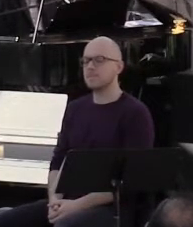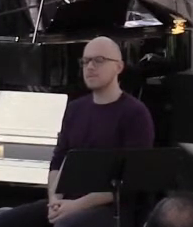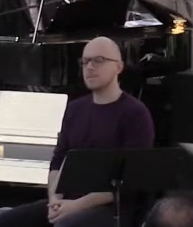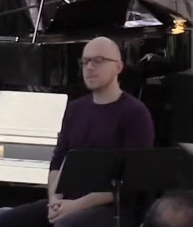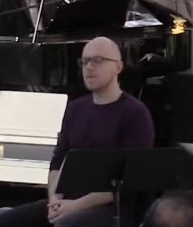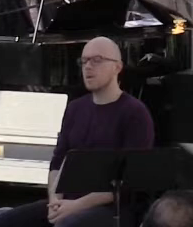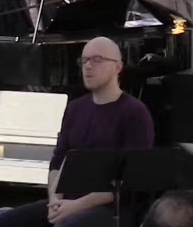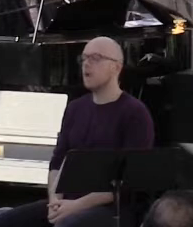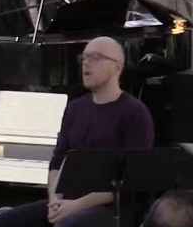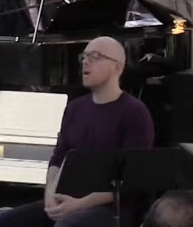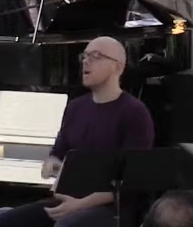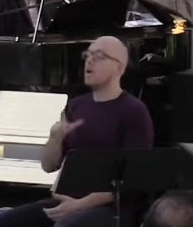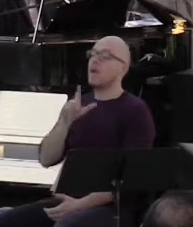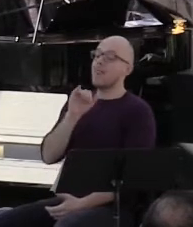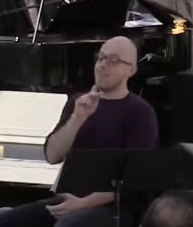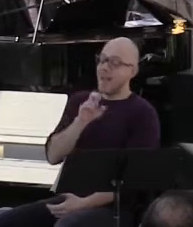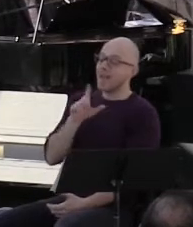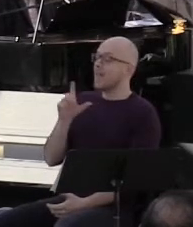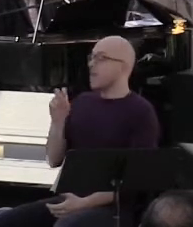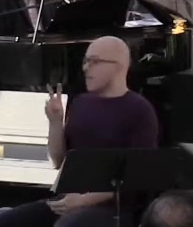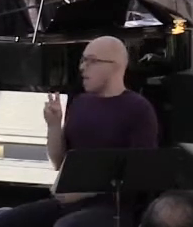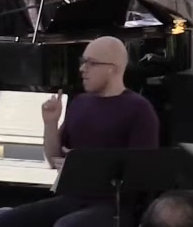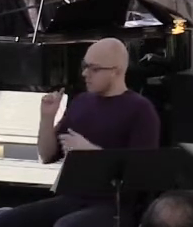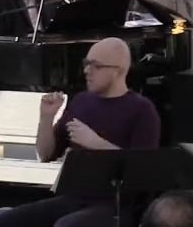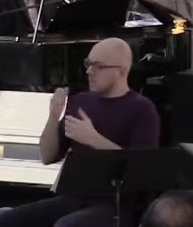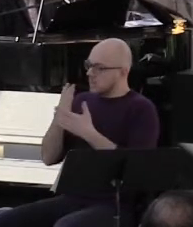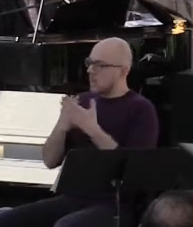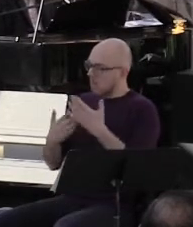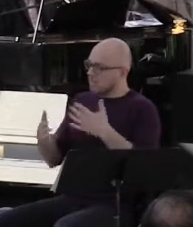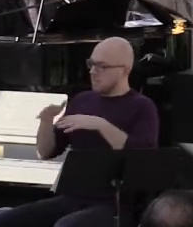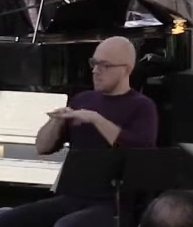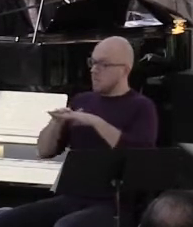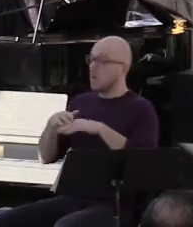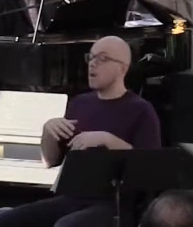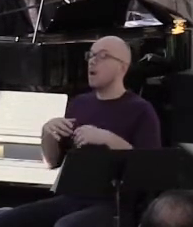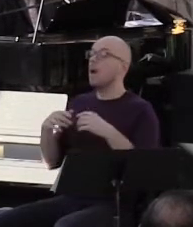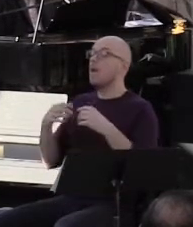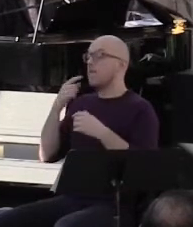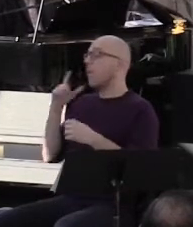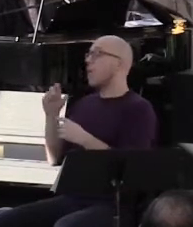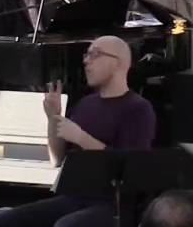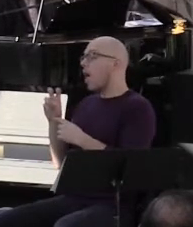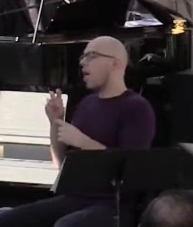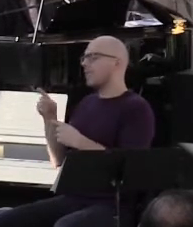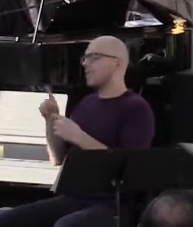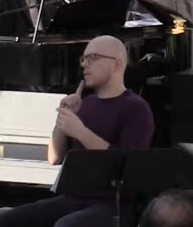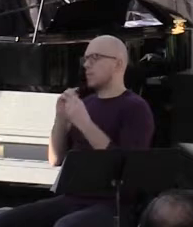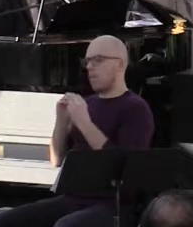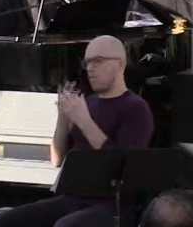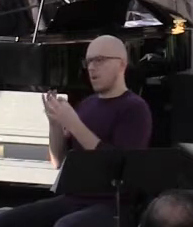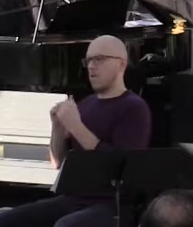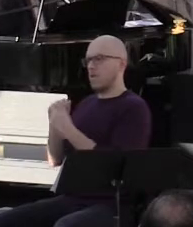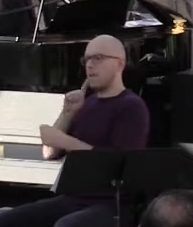Love and like goes hand in hand a little bit in depth. With love, it's much more of a commitment.